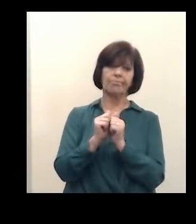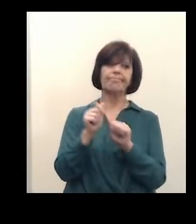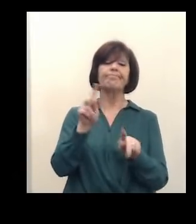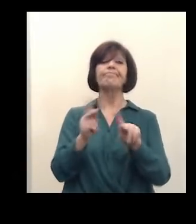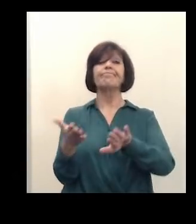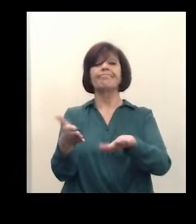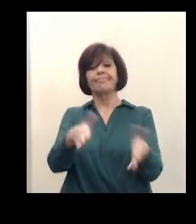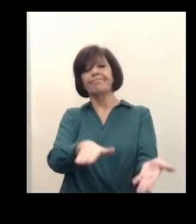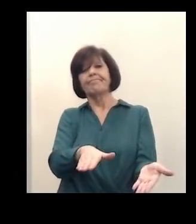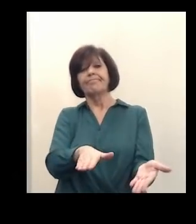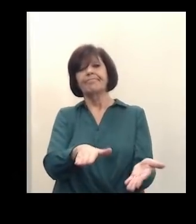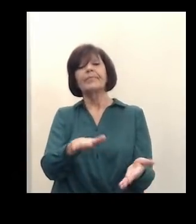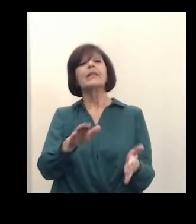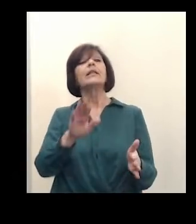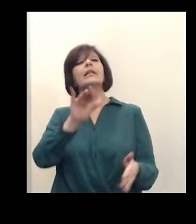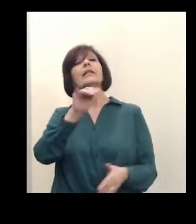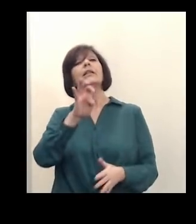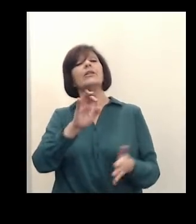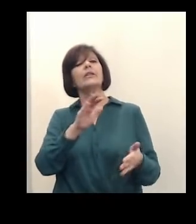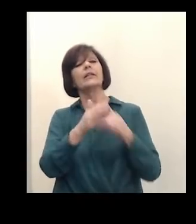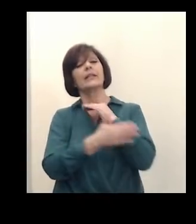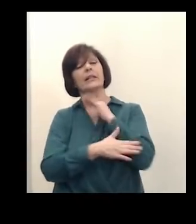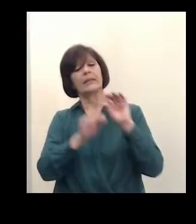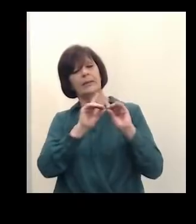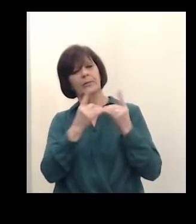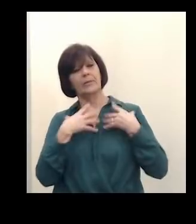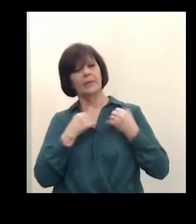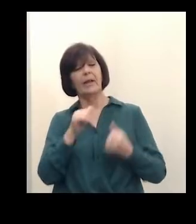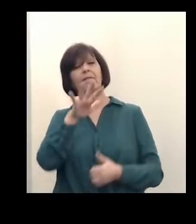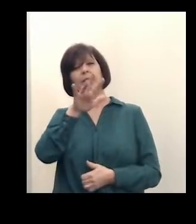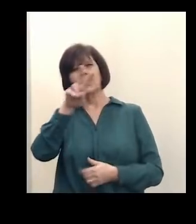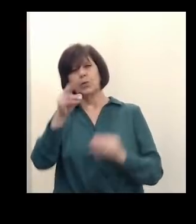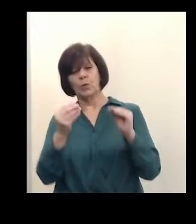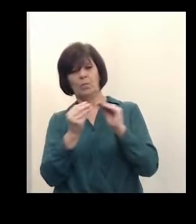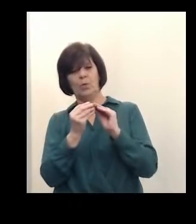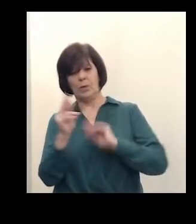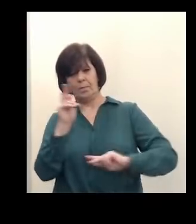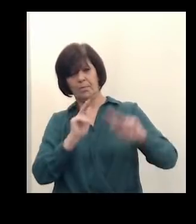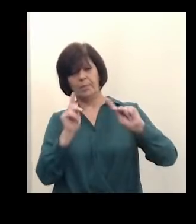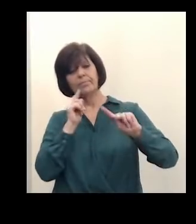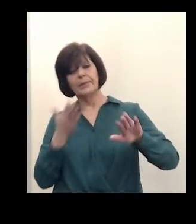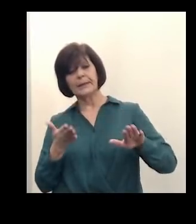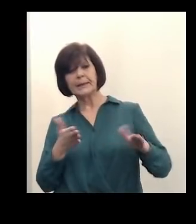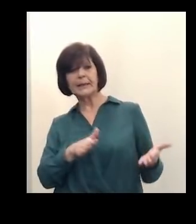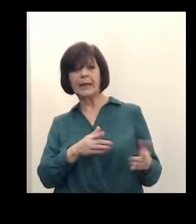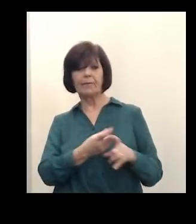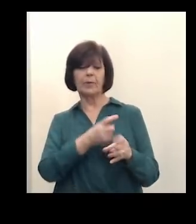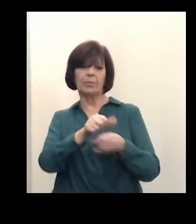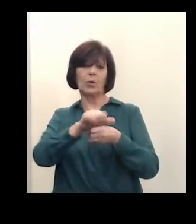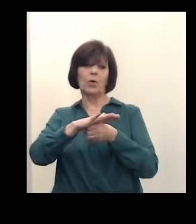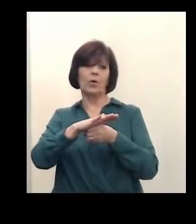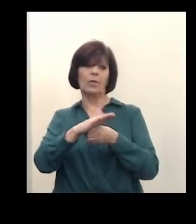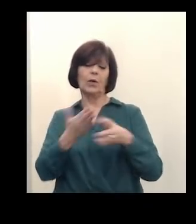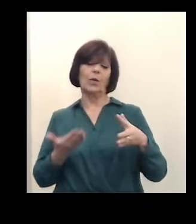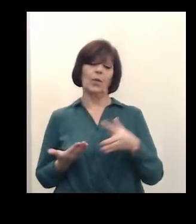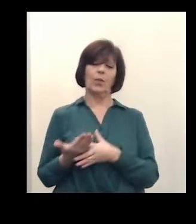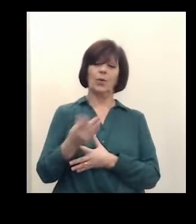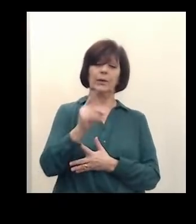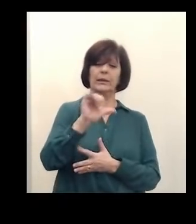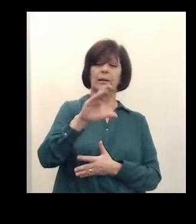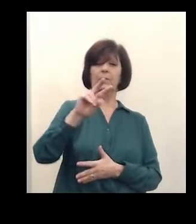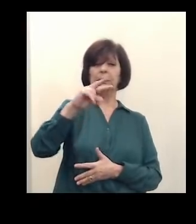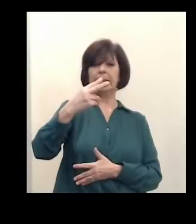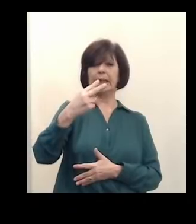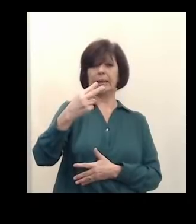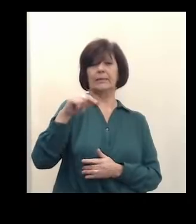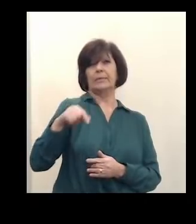County Department of Health has confirmed that 52 more Erie County residents have died from COVID-19 through December 2nd of this month.